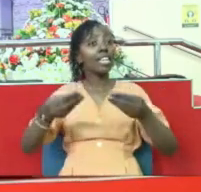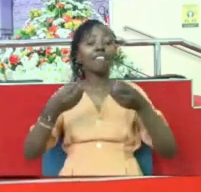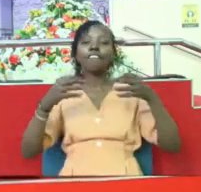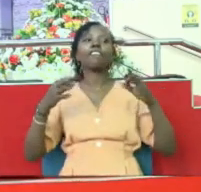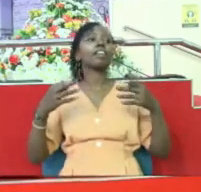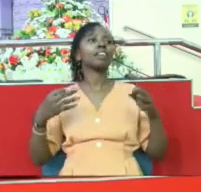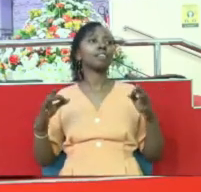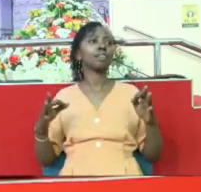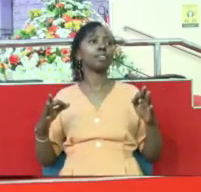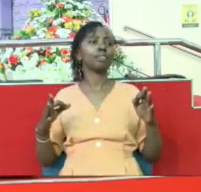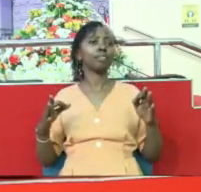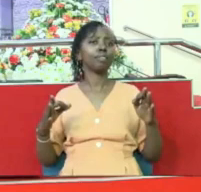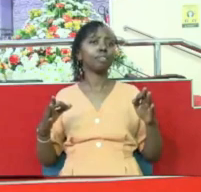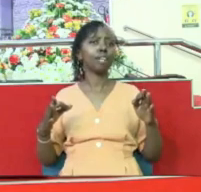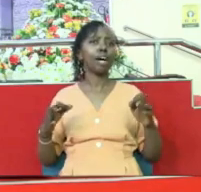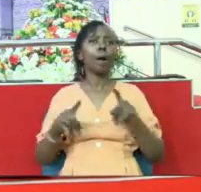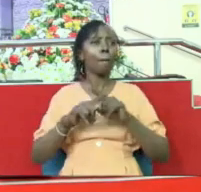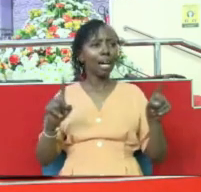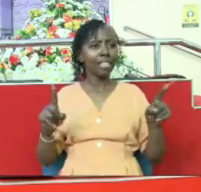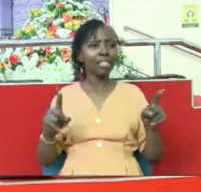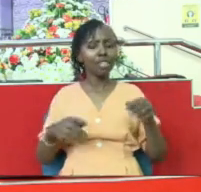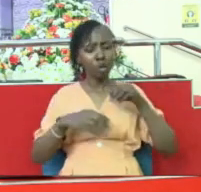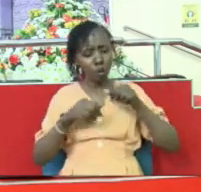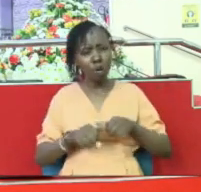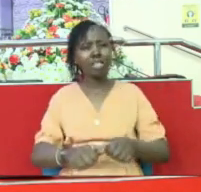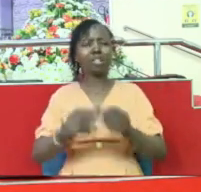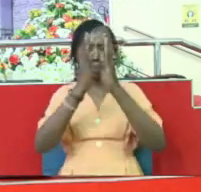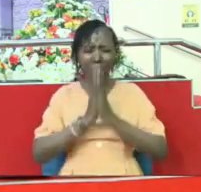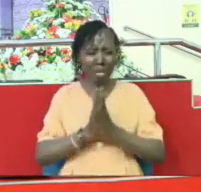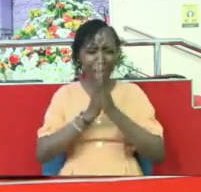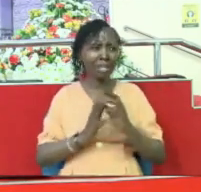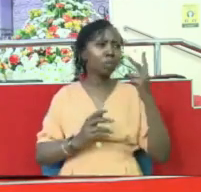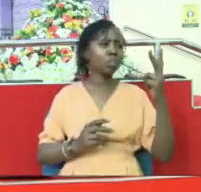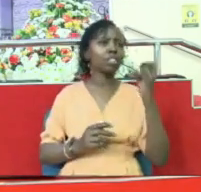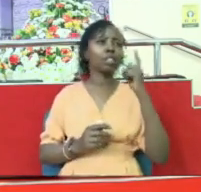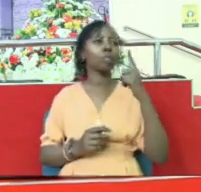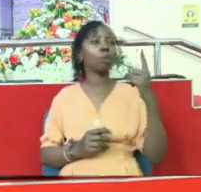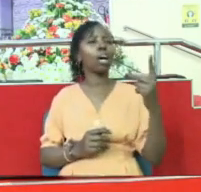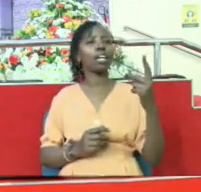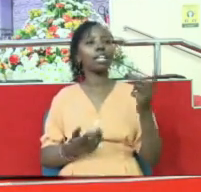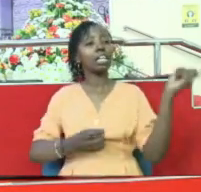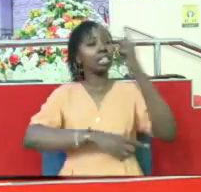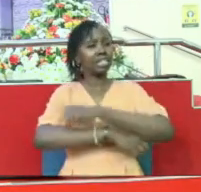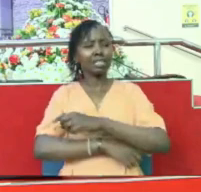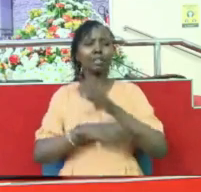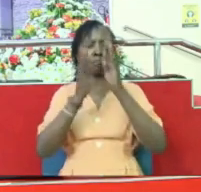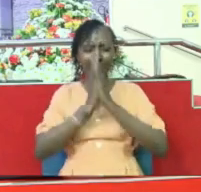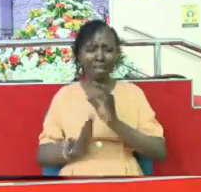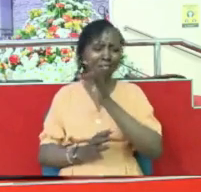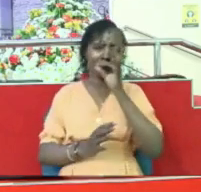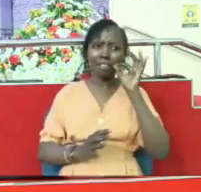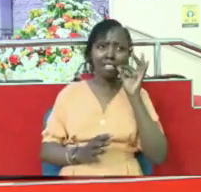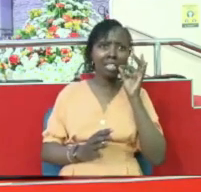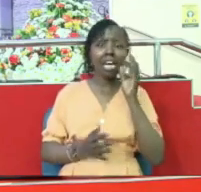kwa sababu tumekuwa tukiomba siku 21. But because we have been praying for 21 days. Na wengine hamjui vile tuliambia Mungu. And